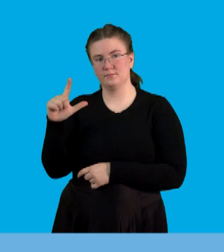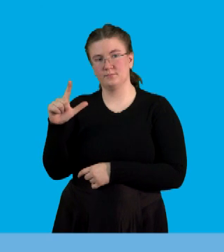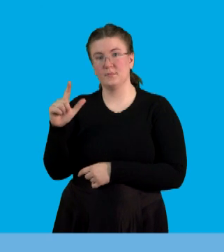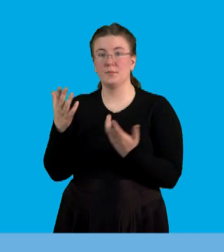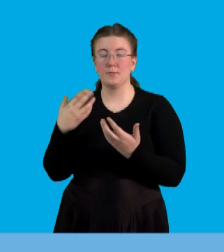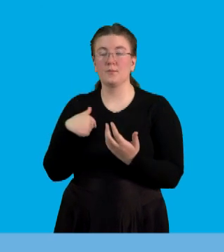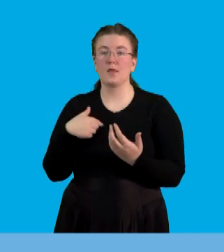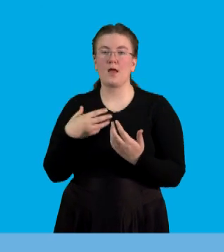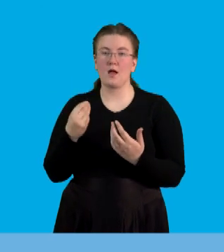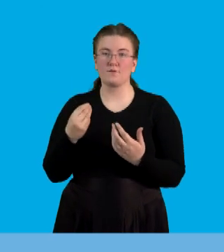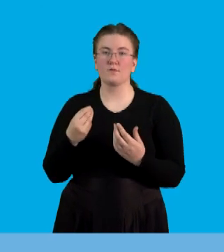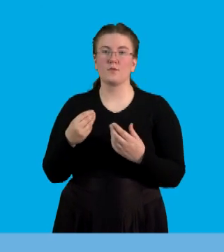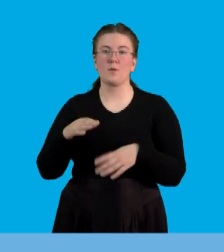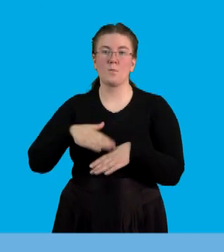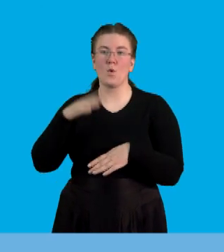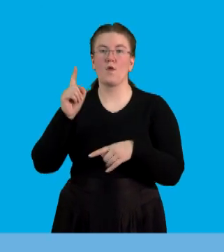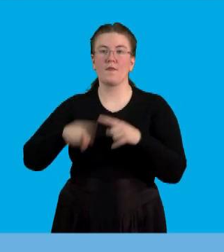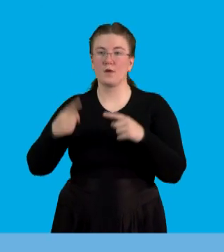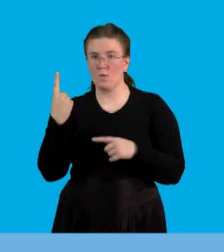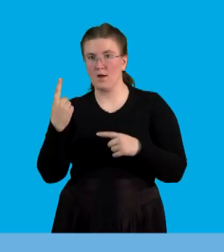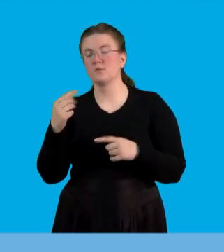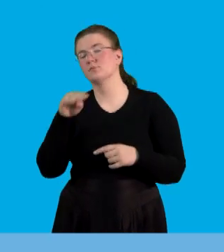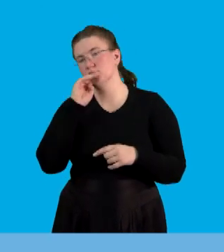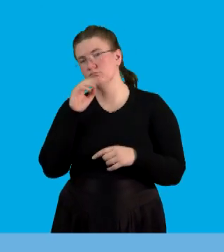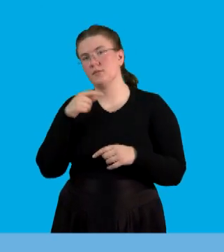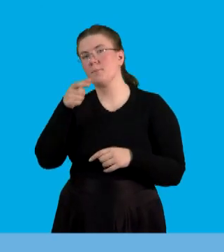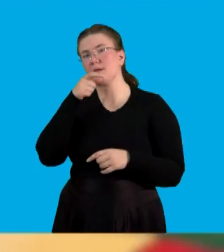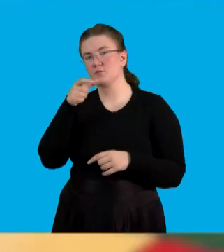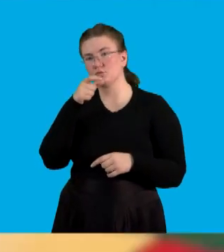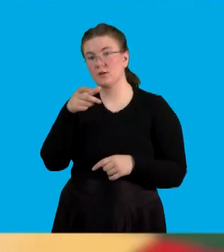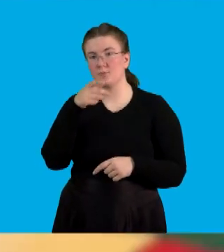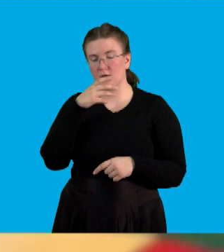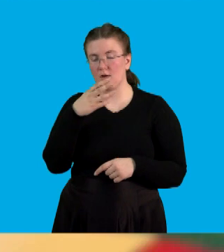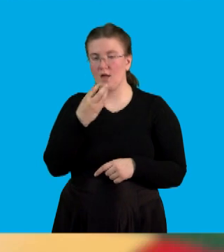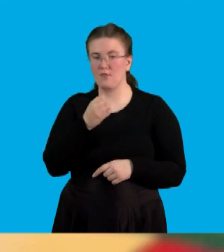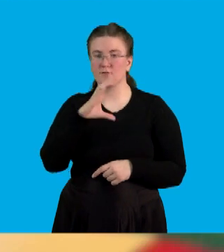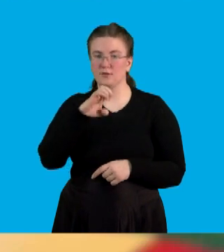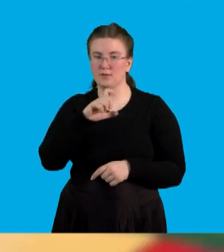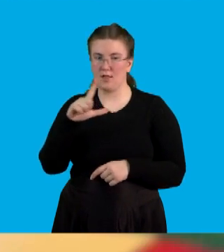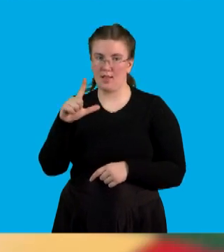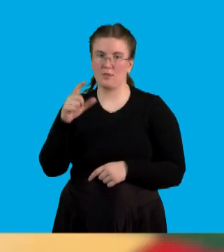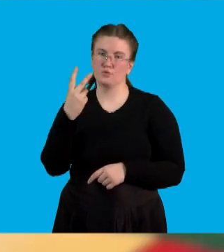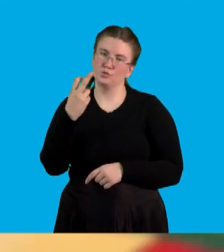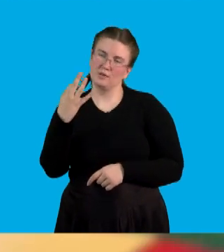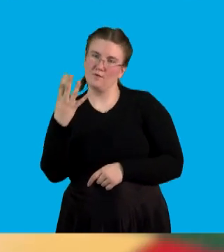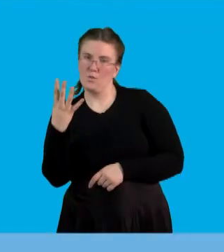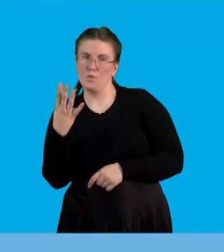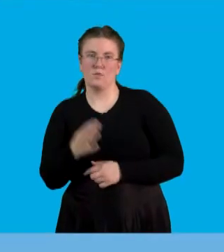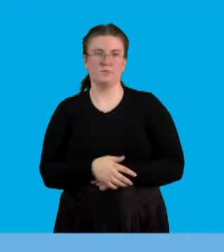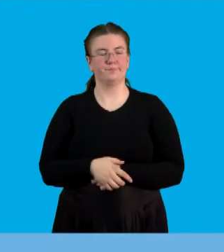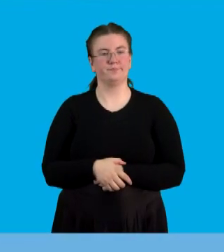these devices connected to each other, I now have a battery. A battery consists of more than one cell. So